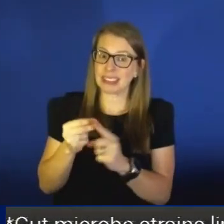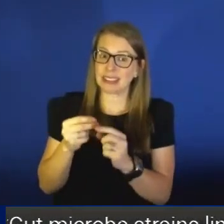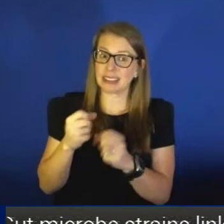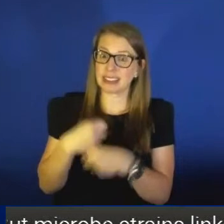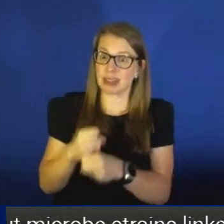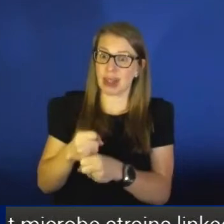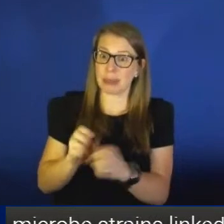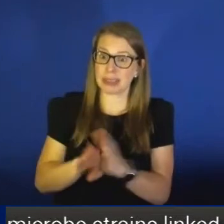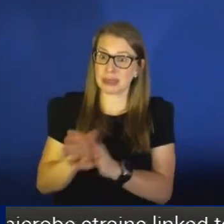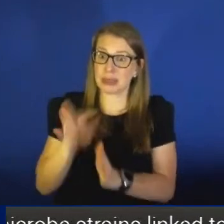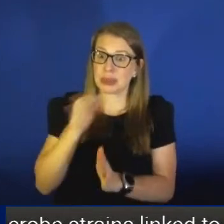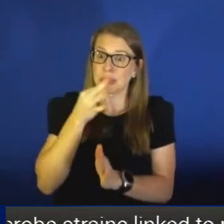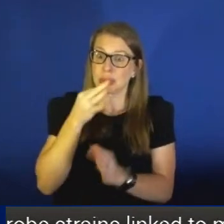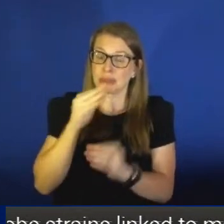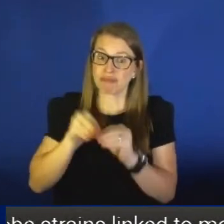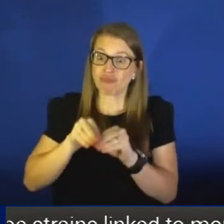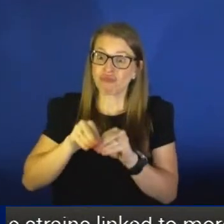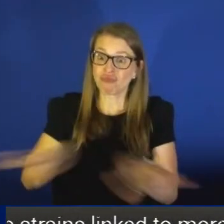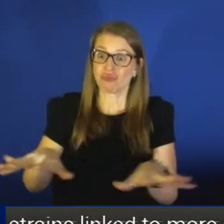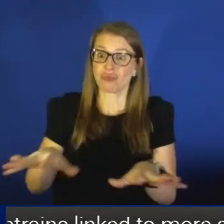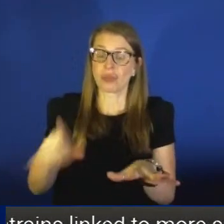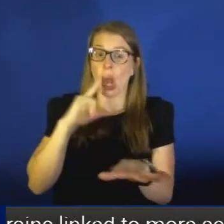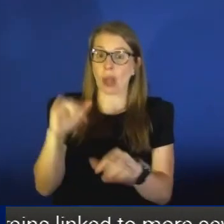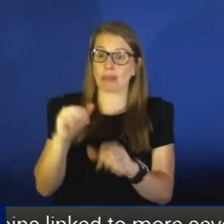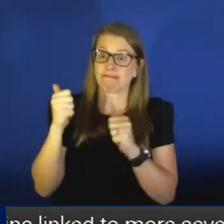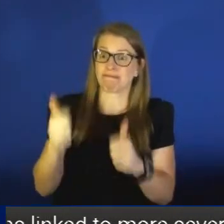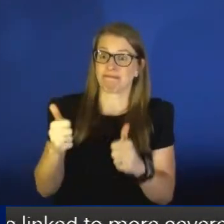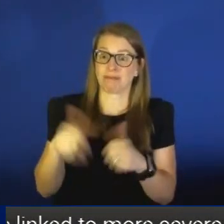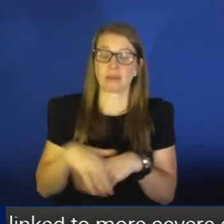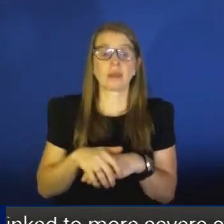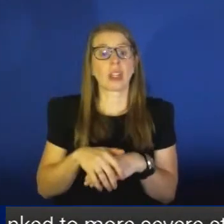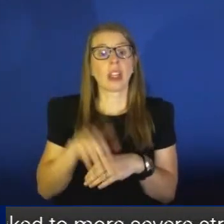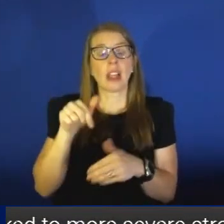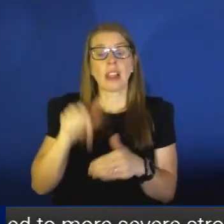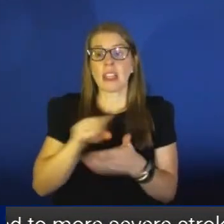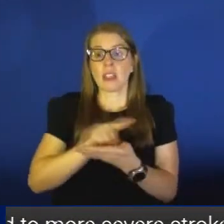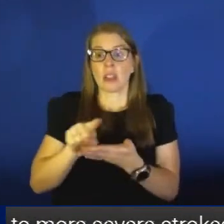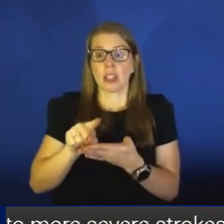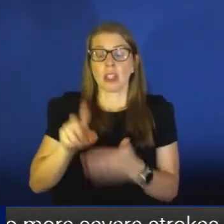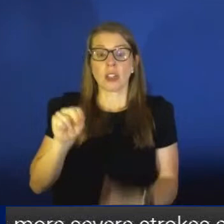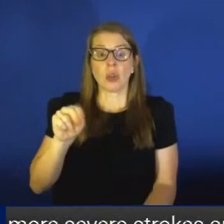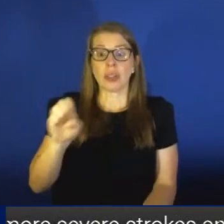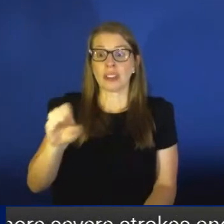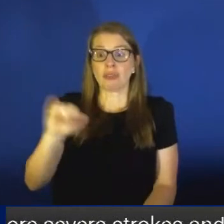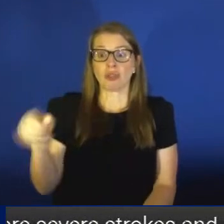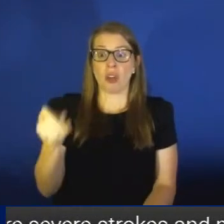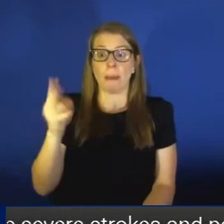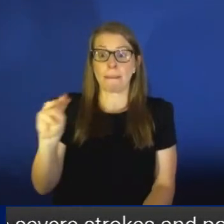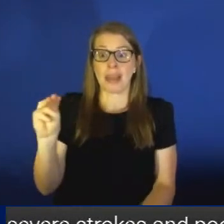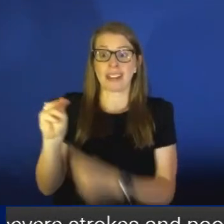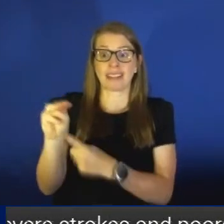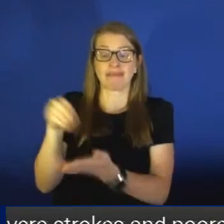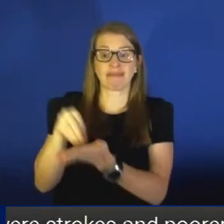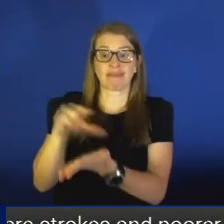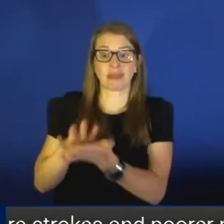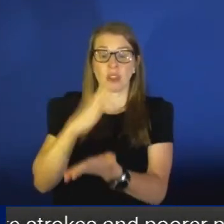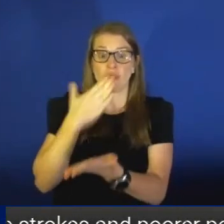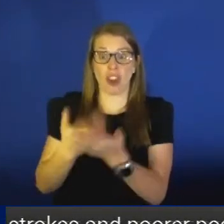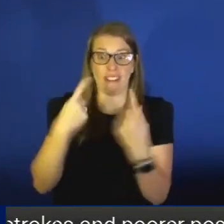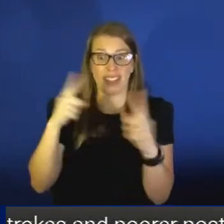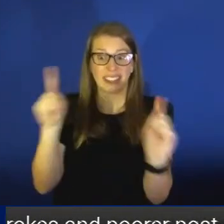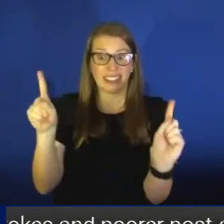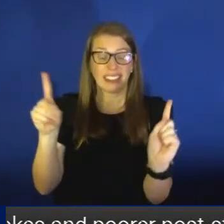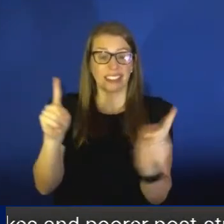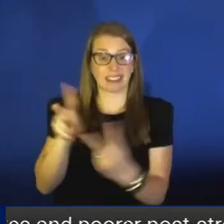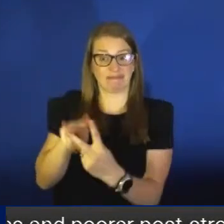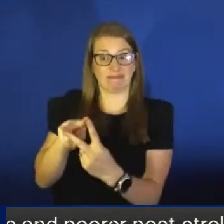really strong. We just had two other ones talked about this week in the New England Journal of Medicine where they documented good efficacy of these other two types